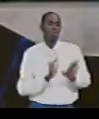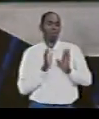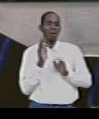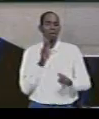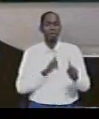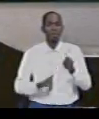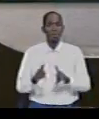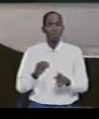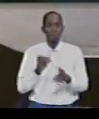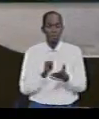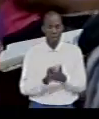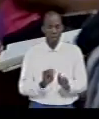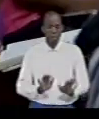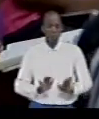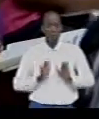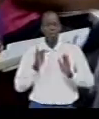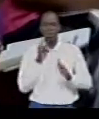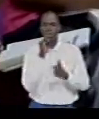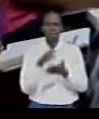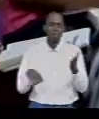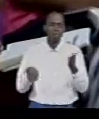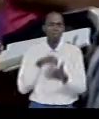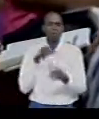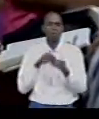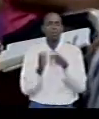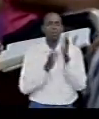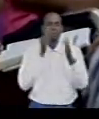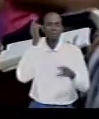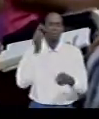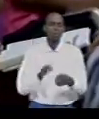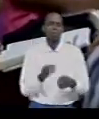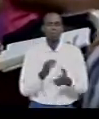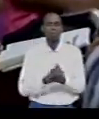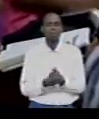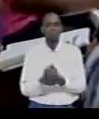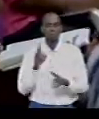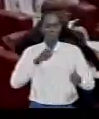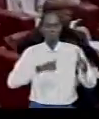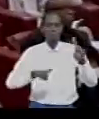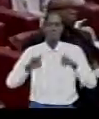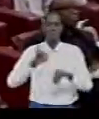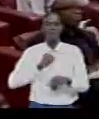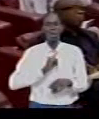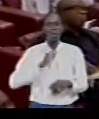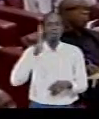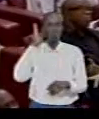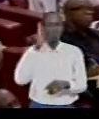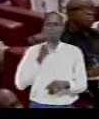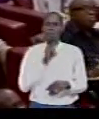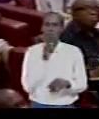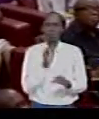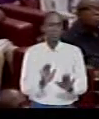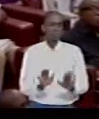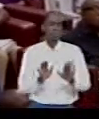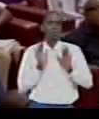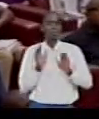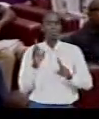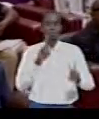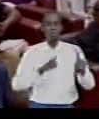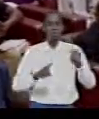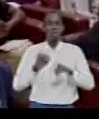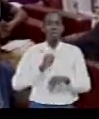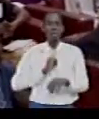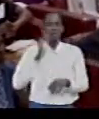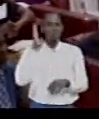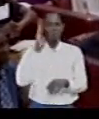fear is canceled in Jesus' name. I will not fear. I said, I will not